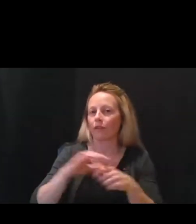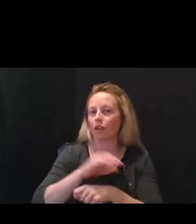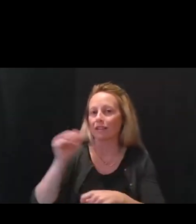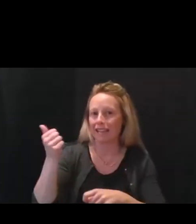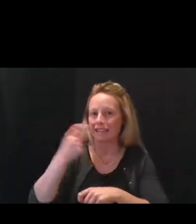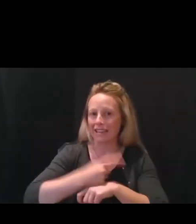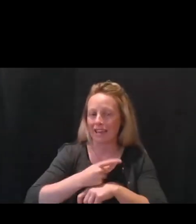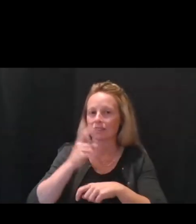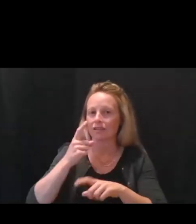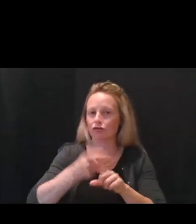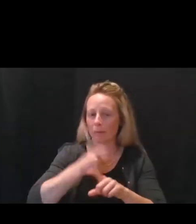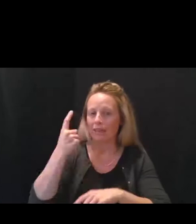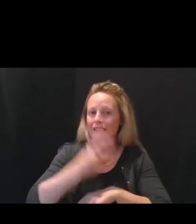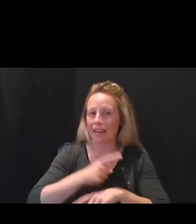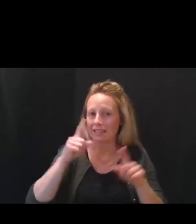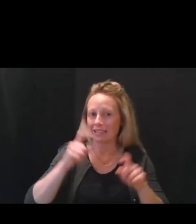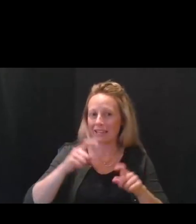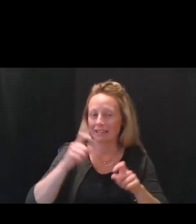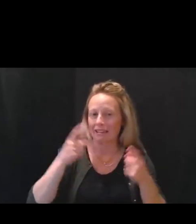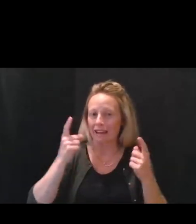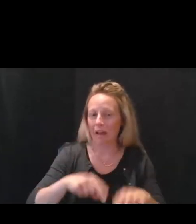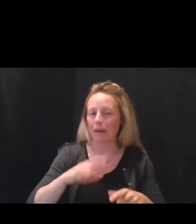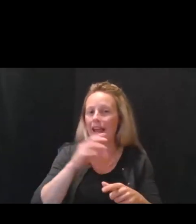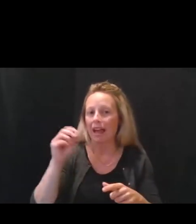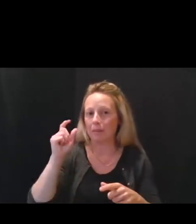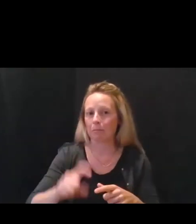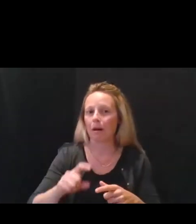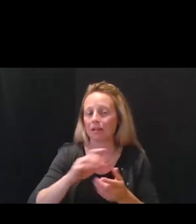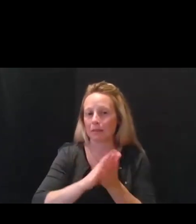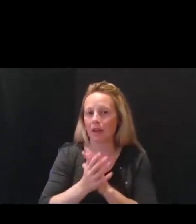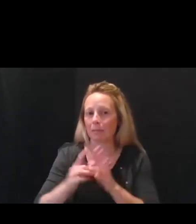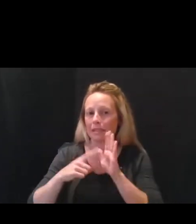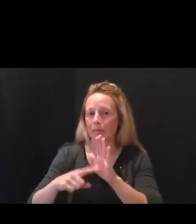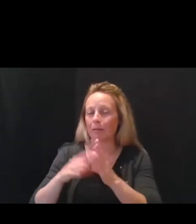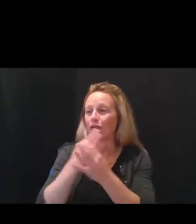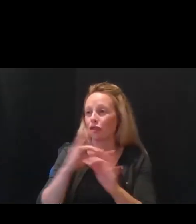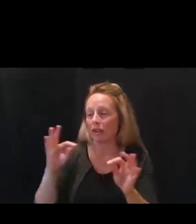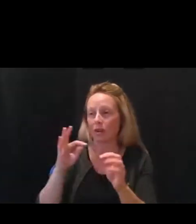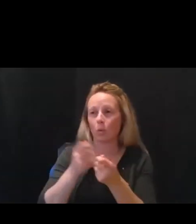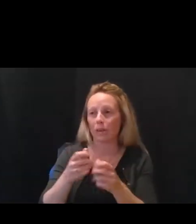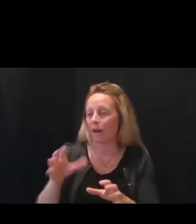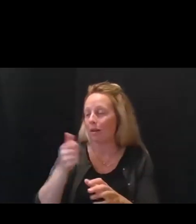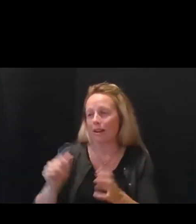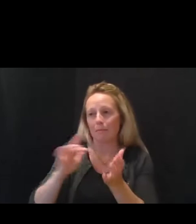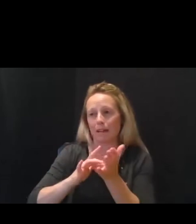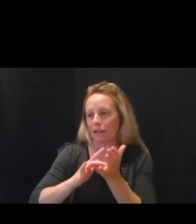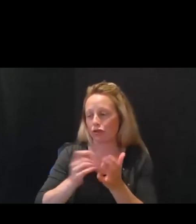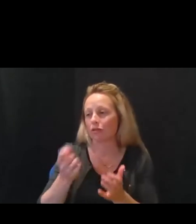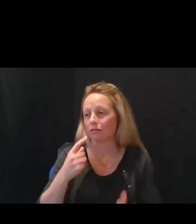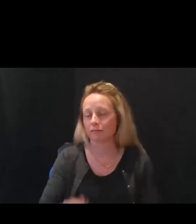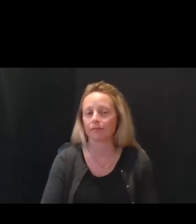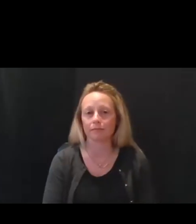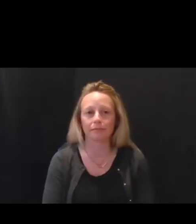date the testing was done. And he also has to be completely symptom-free without any fever reducers or any medications.